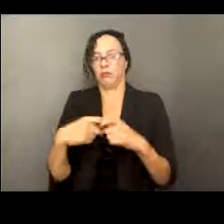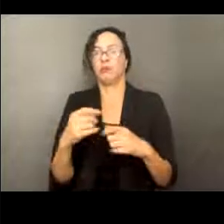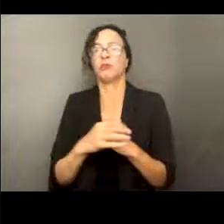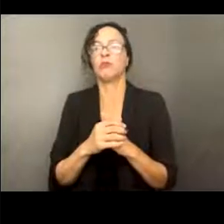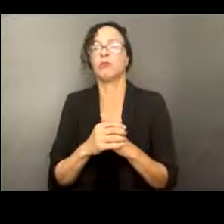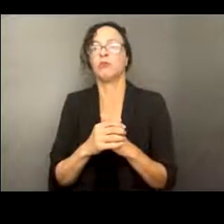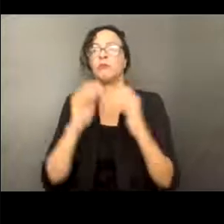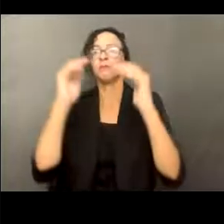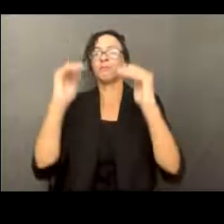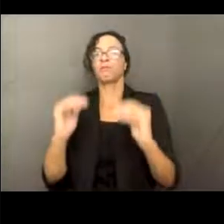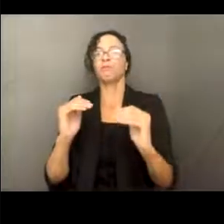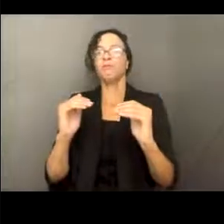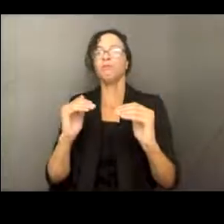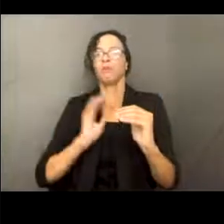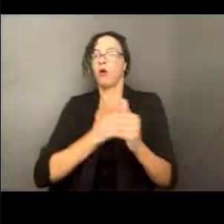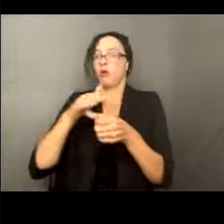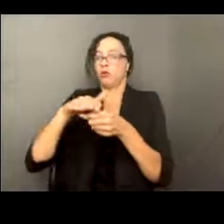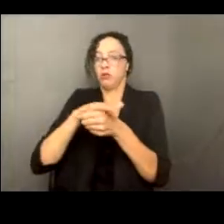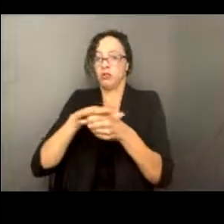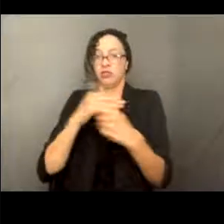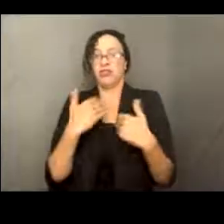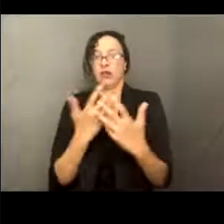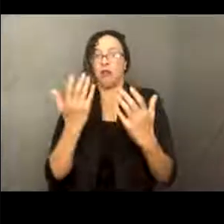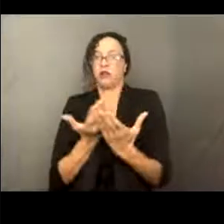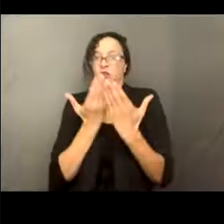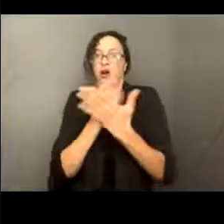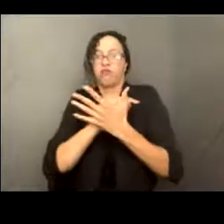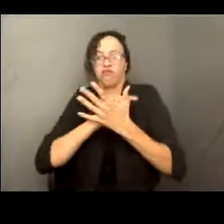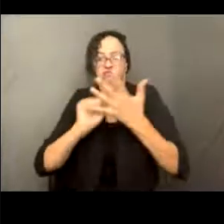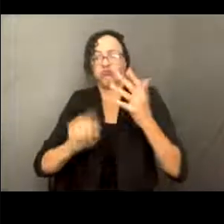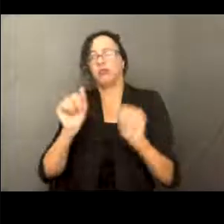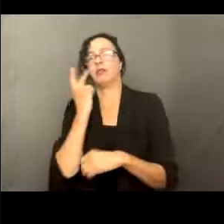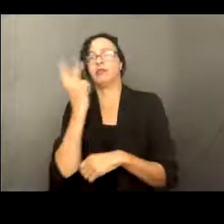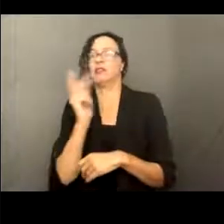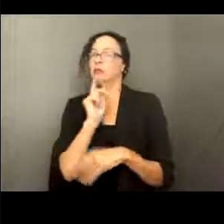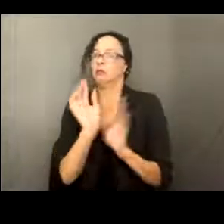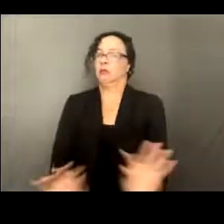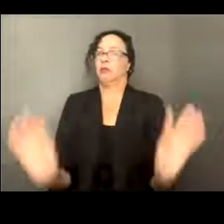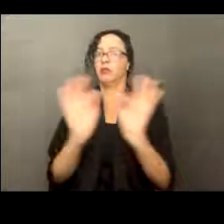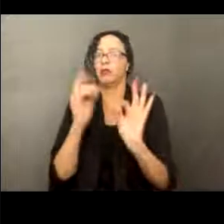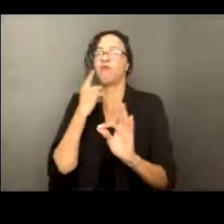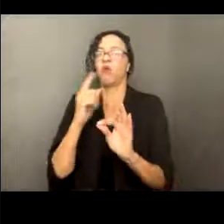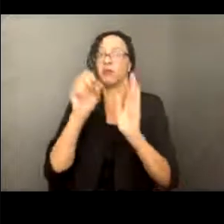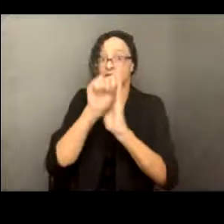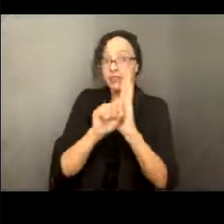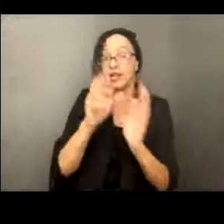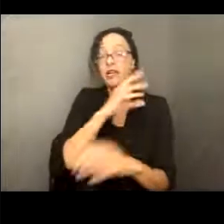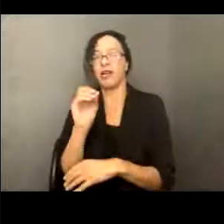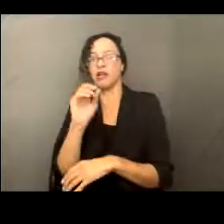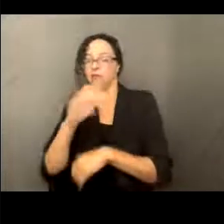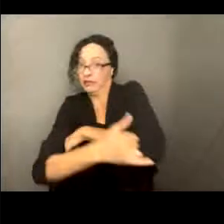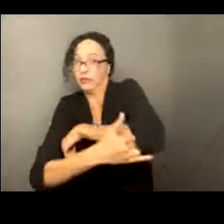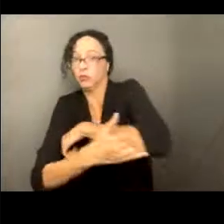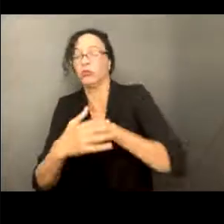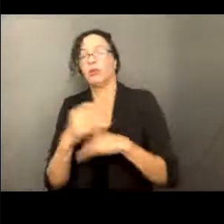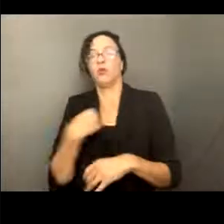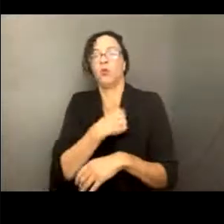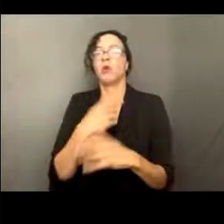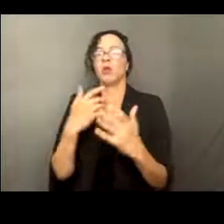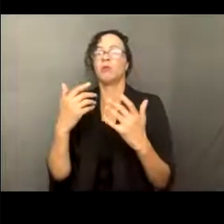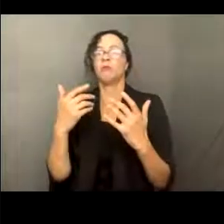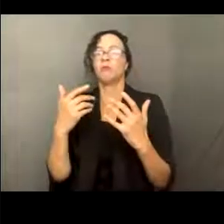see, and it's critical to the region and the state and the nation. We are home to the UC Santa Barbara, which is becoming